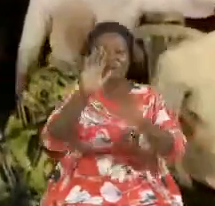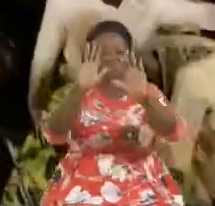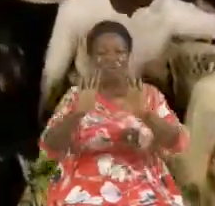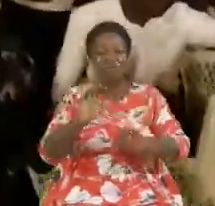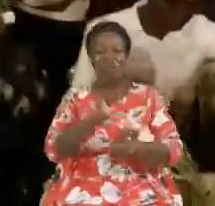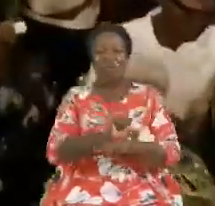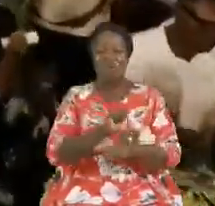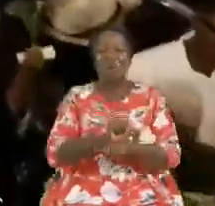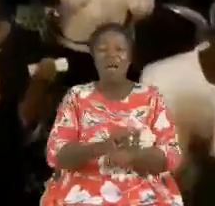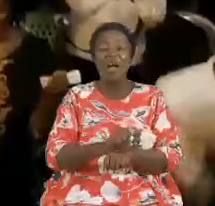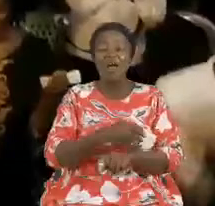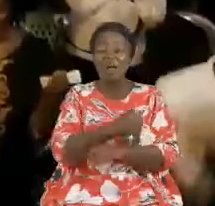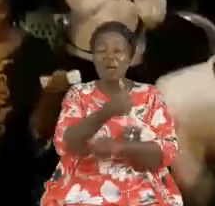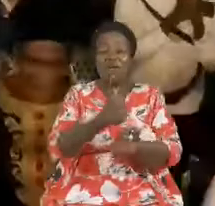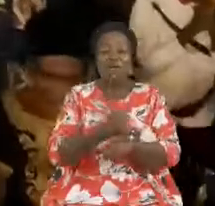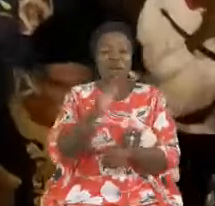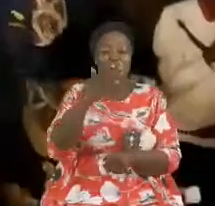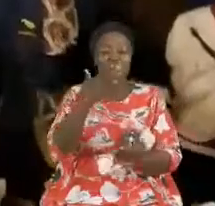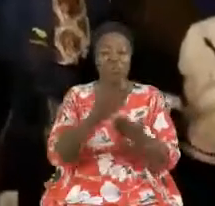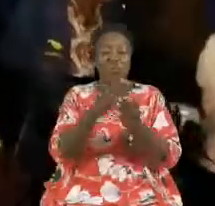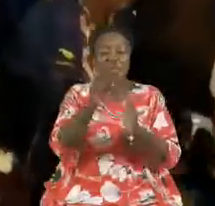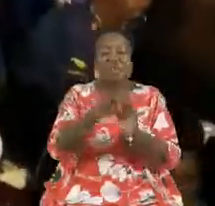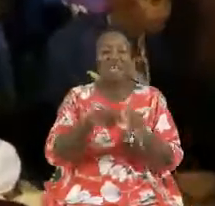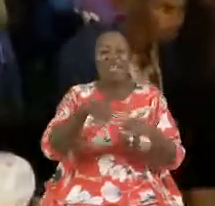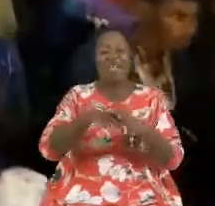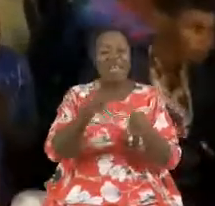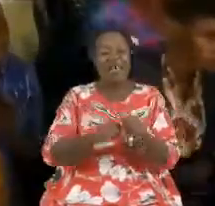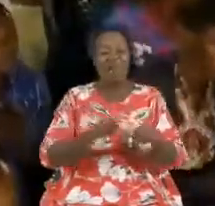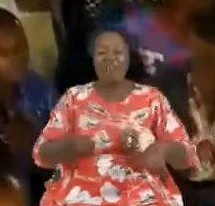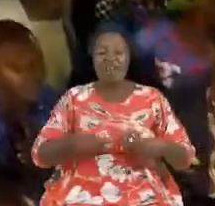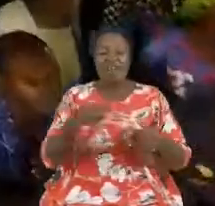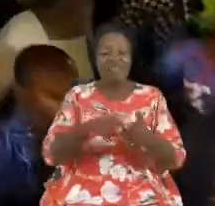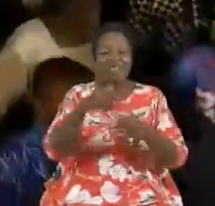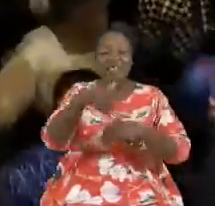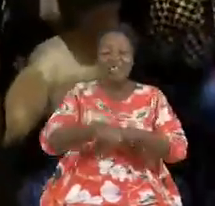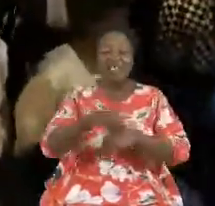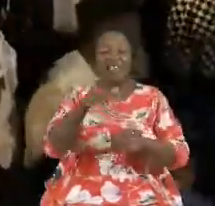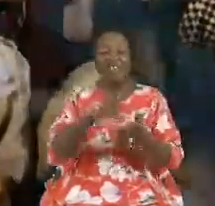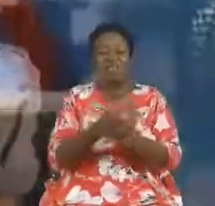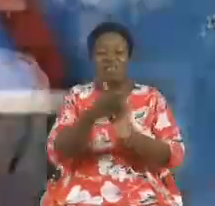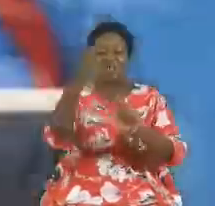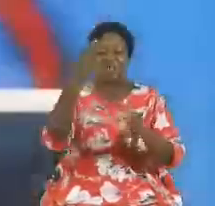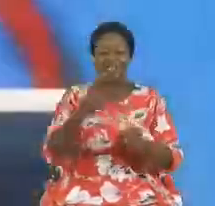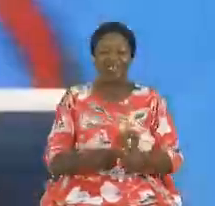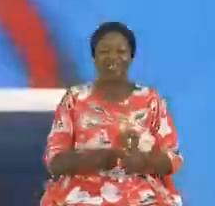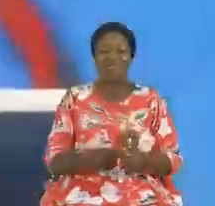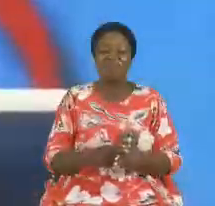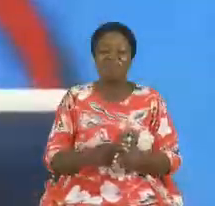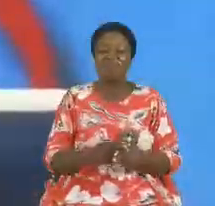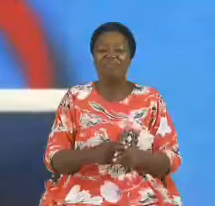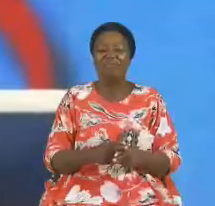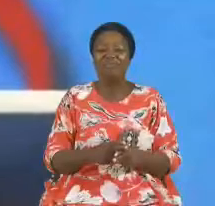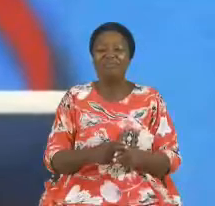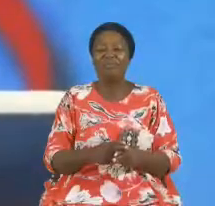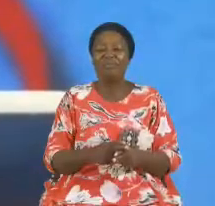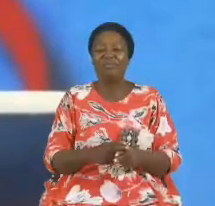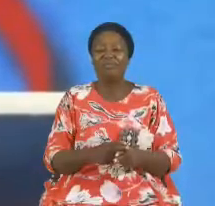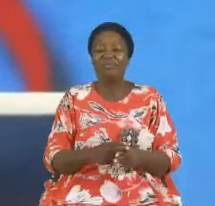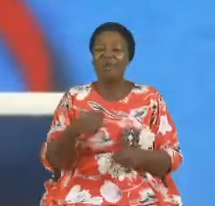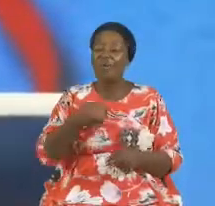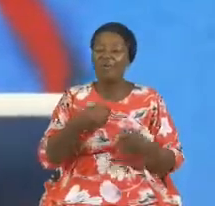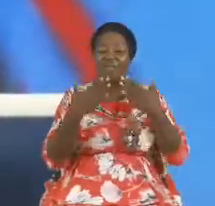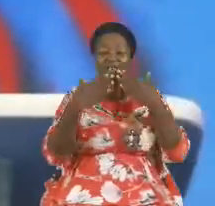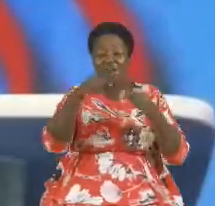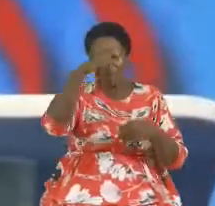Confirm your power and confirm your miracle. Confirm your goodness in every life tonight